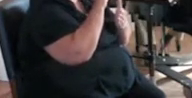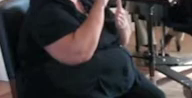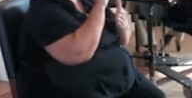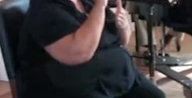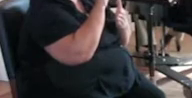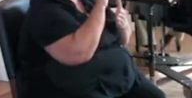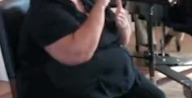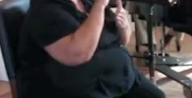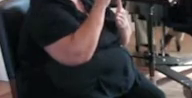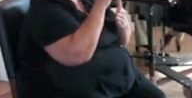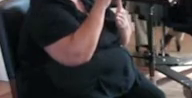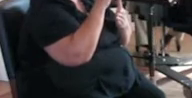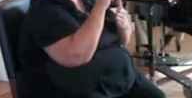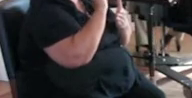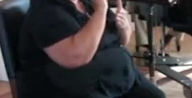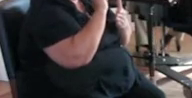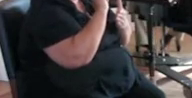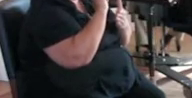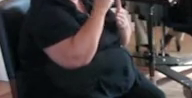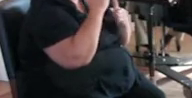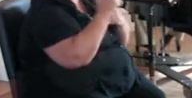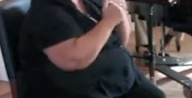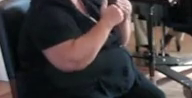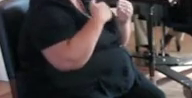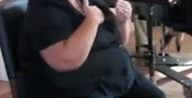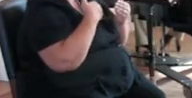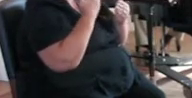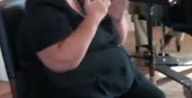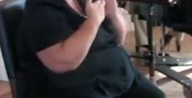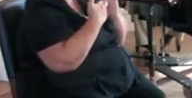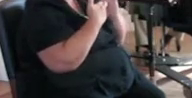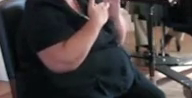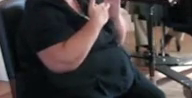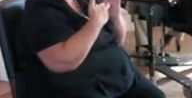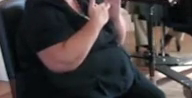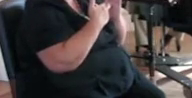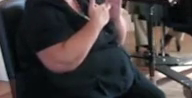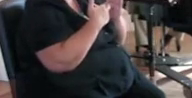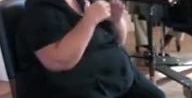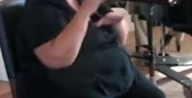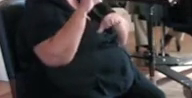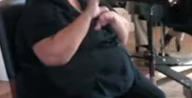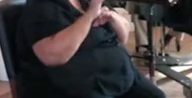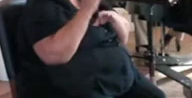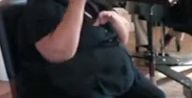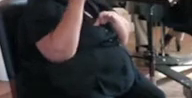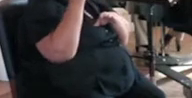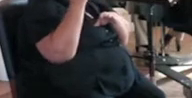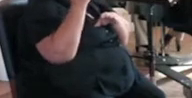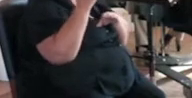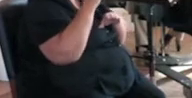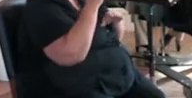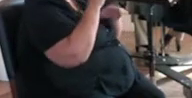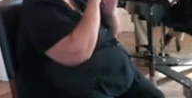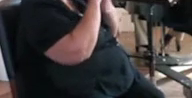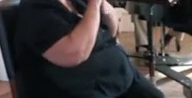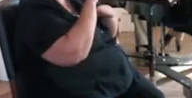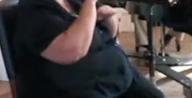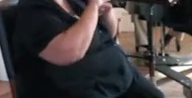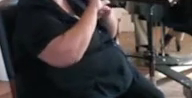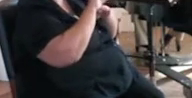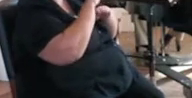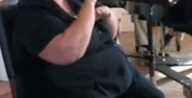representative of Committee on Church and Ministry and be acting as the moderator that day. So, where's the Church of the Beatitudes? Where's the Church